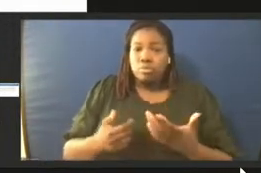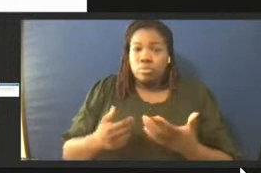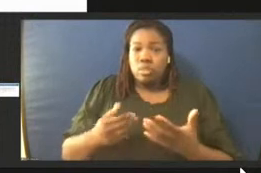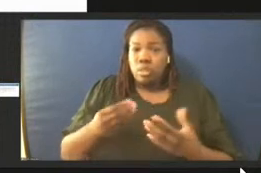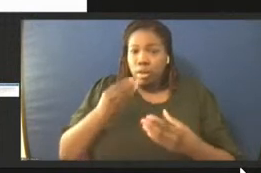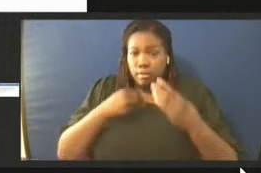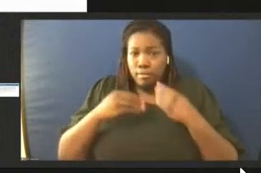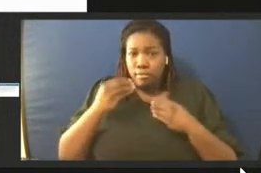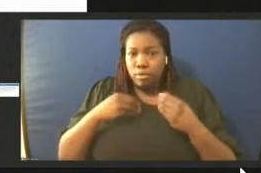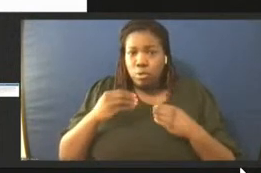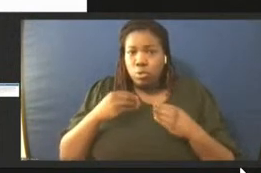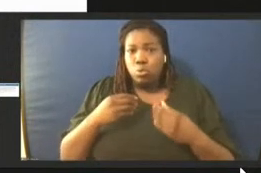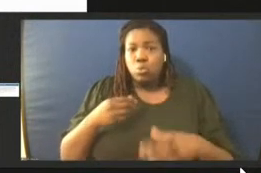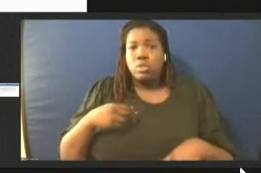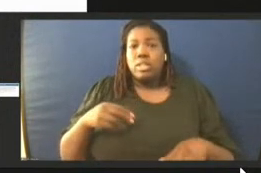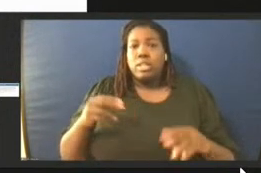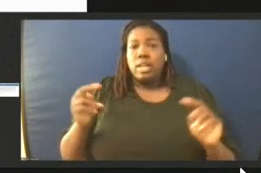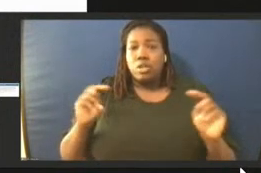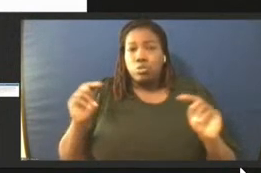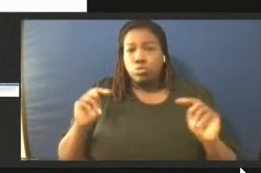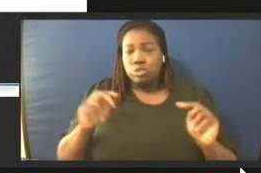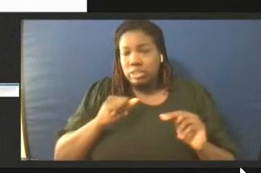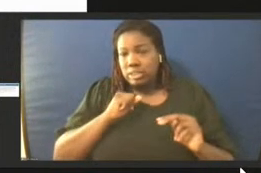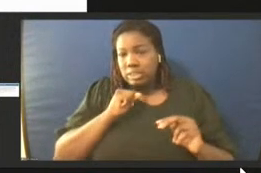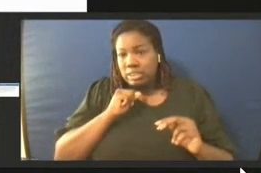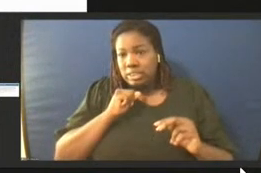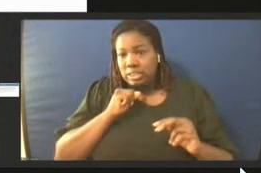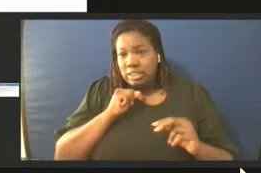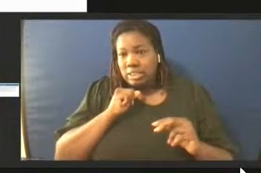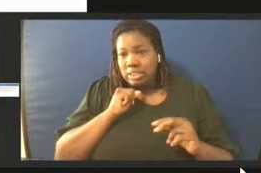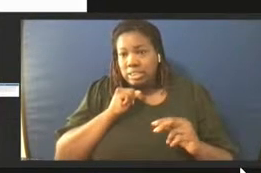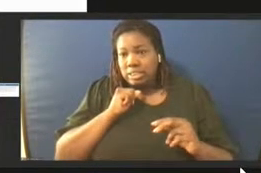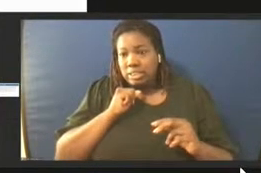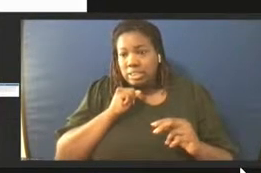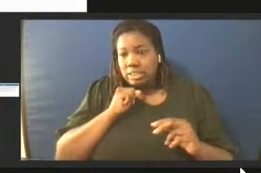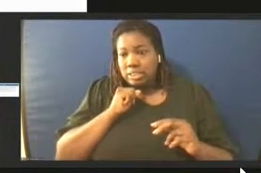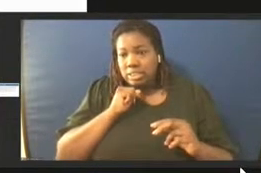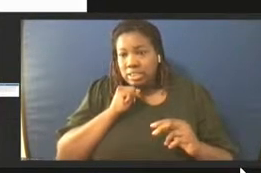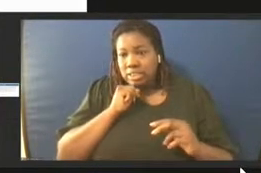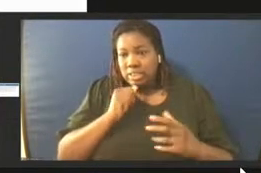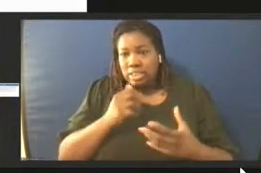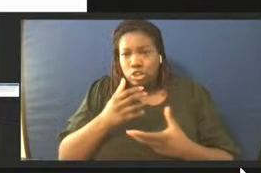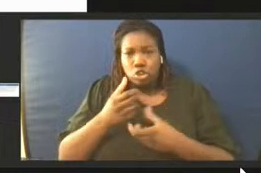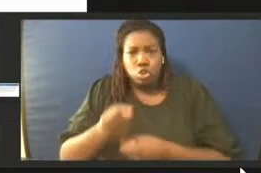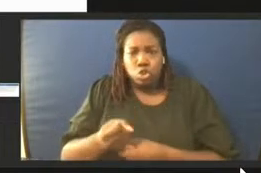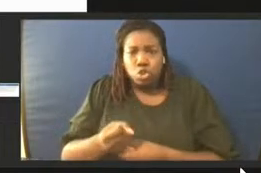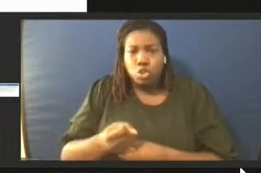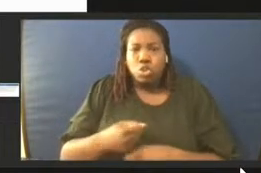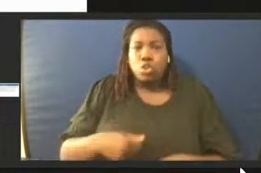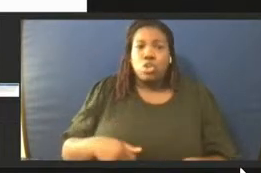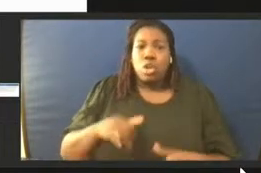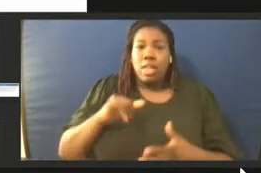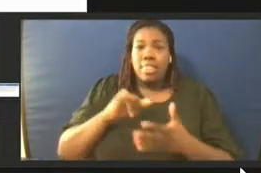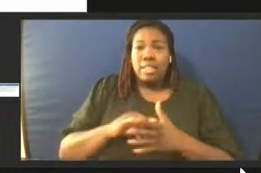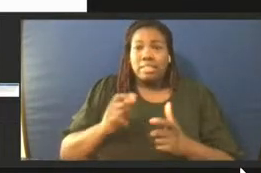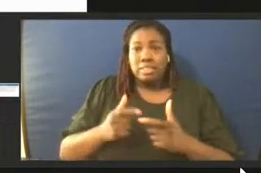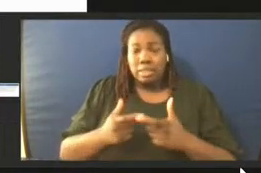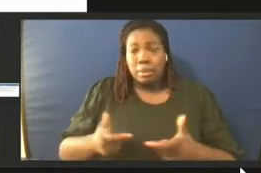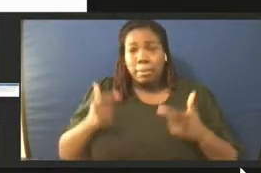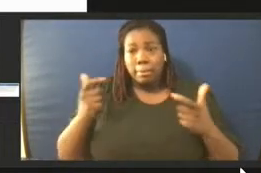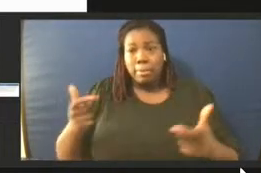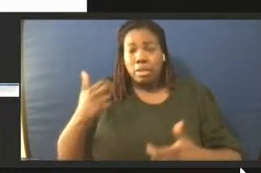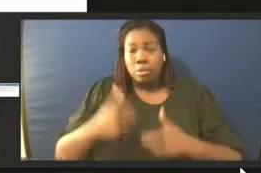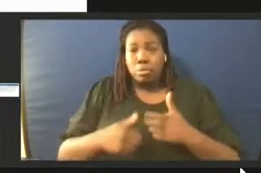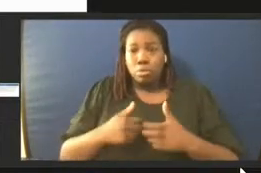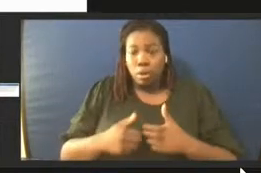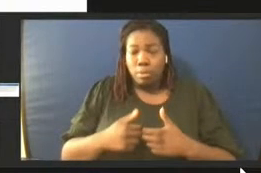and nutrition insecurity. That food and nutrition insecurity remains a significant problem that is made worse